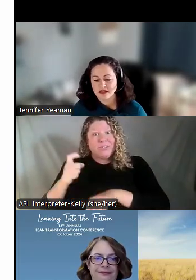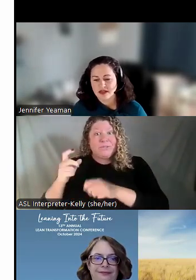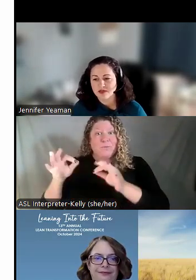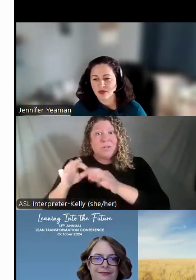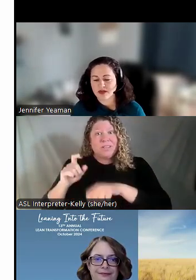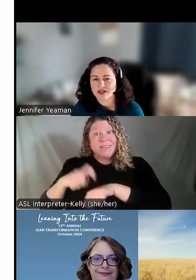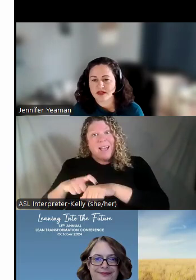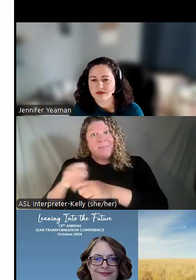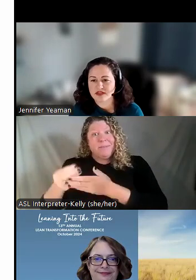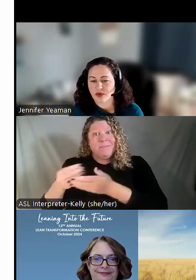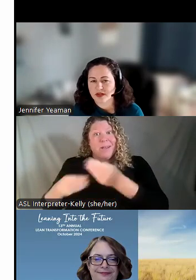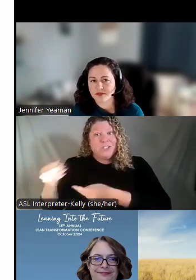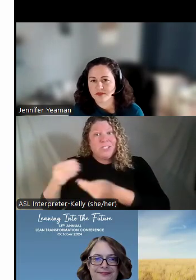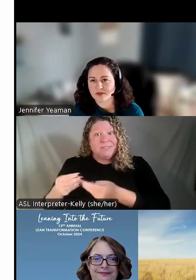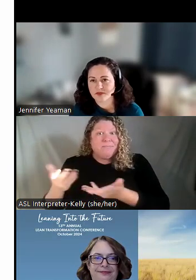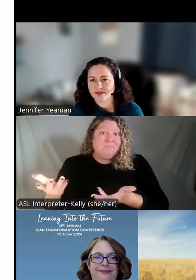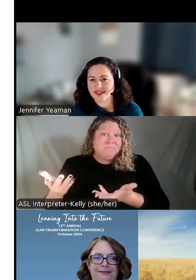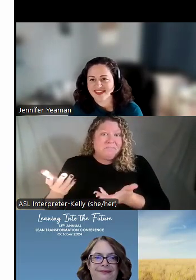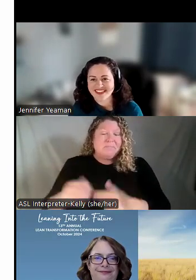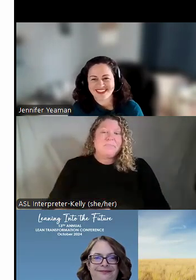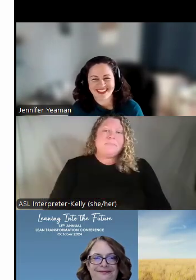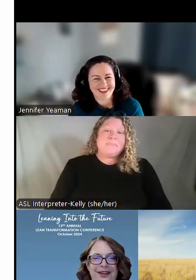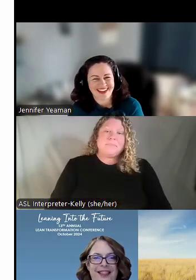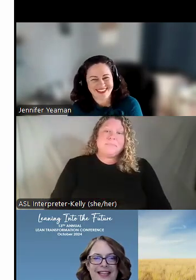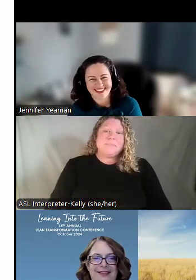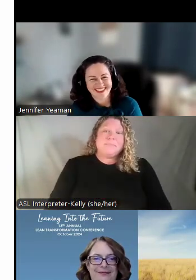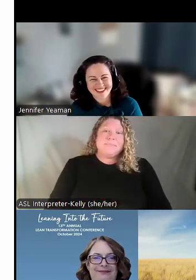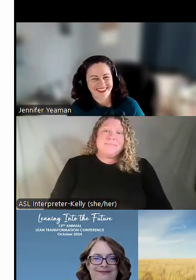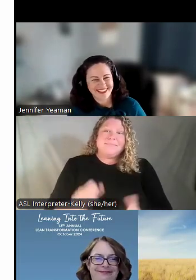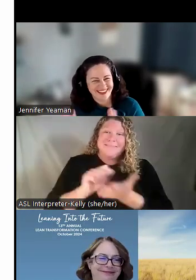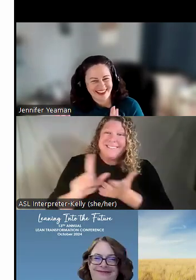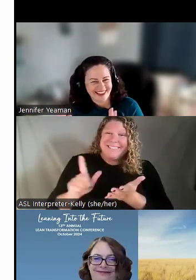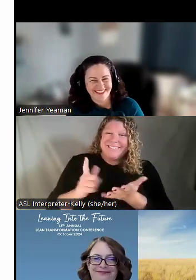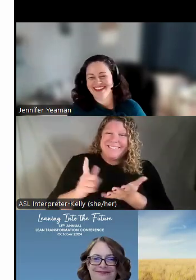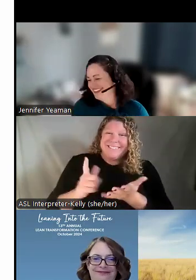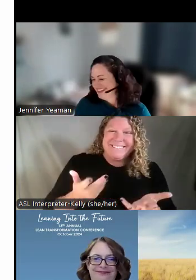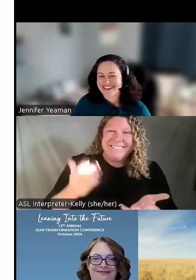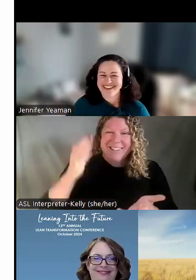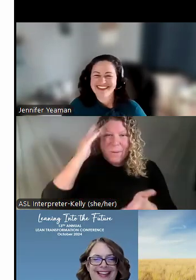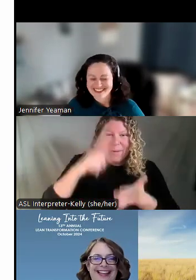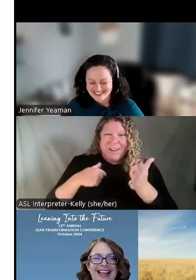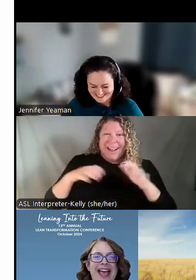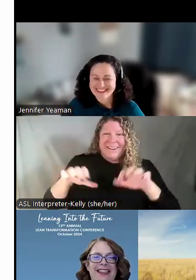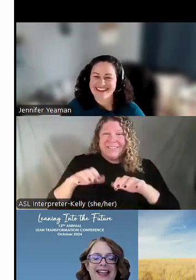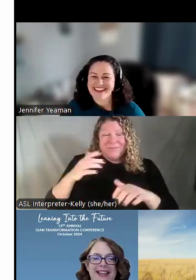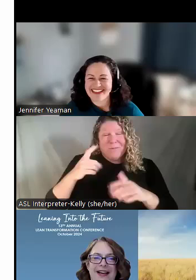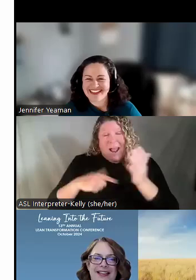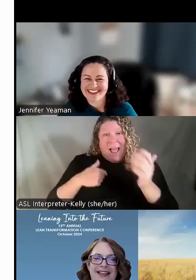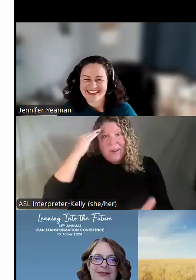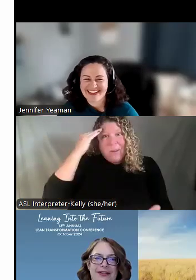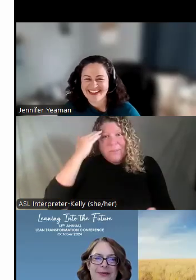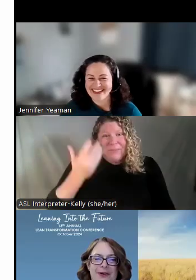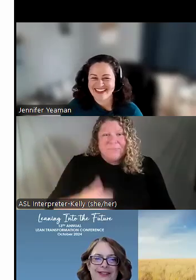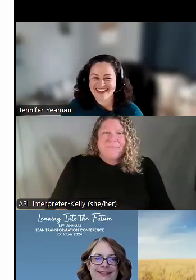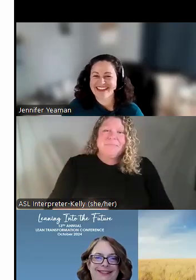in this point, perspective is important. That's all I've got. Knowing what I know. Thank you. I think